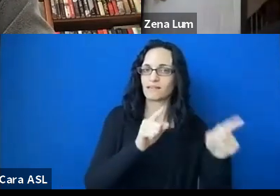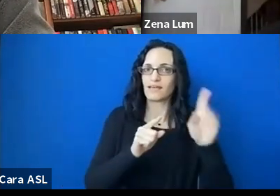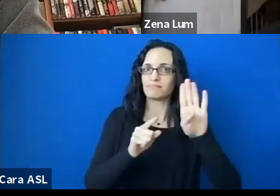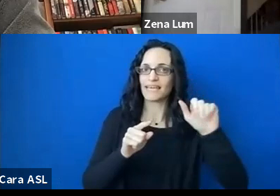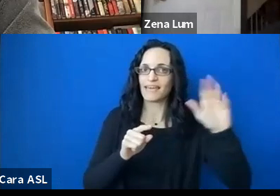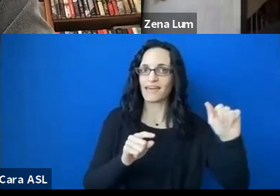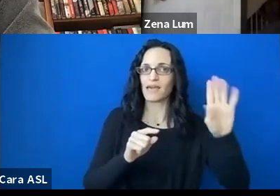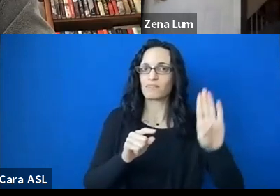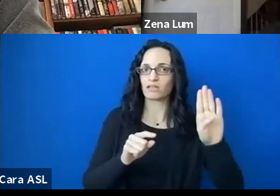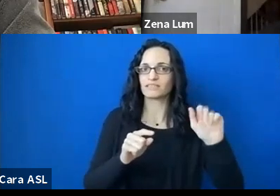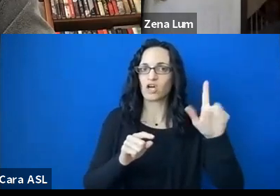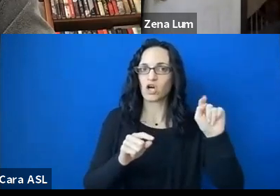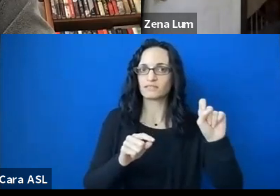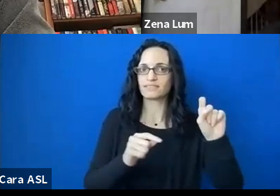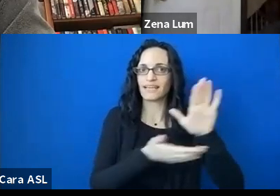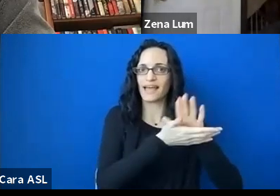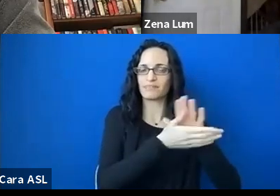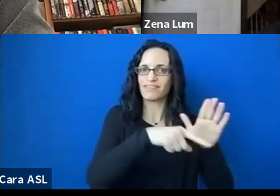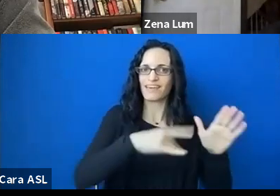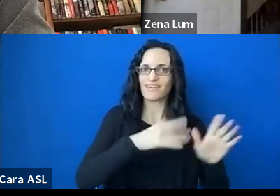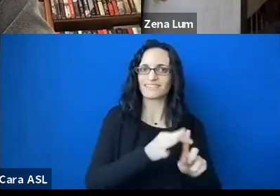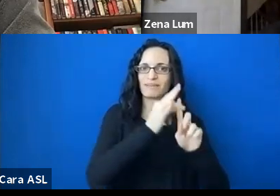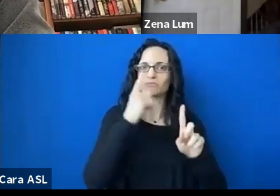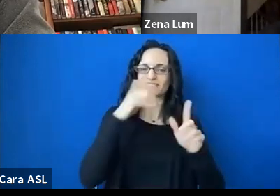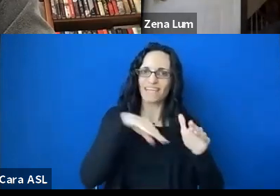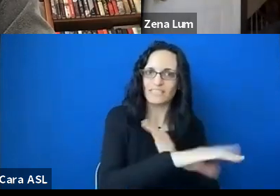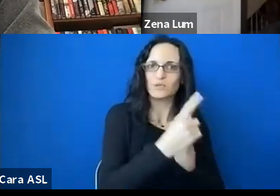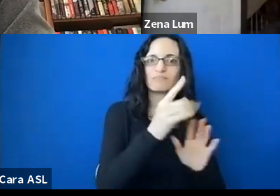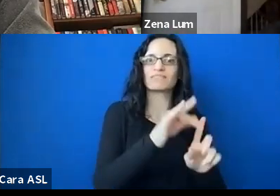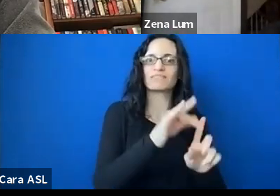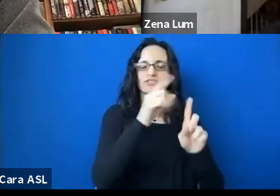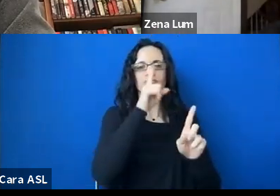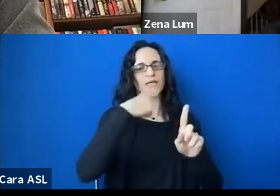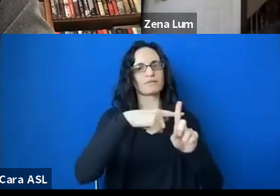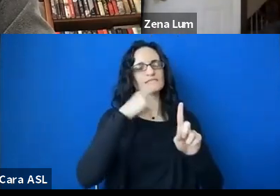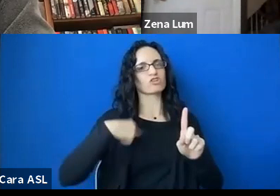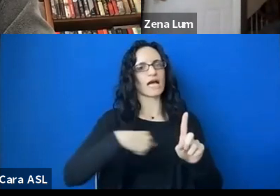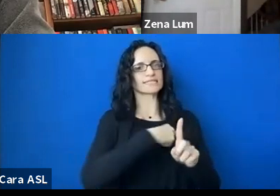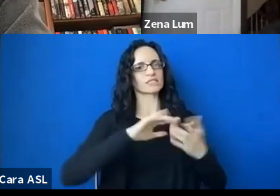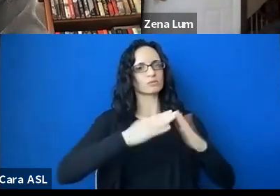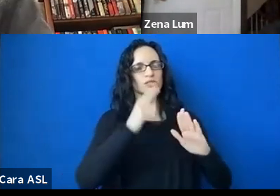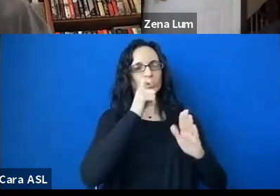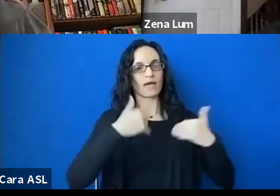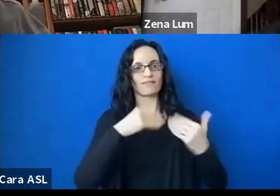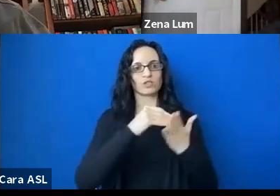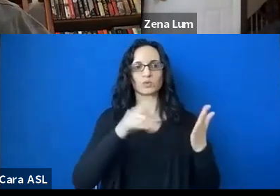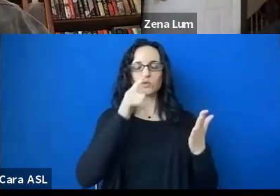BAA, they felt special because they got into something special. And it was such a plus for us as a community to have students who felt that